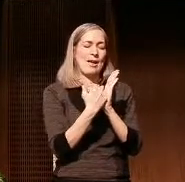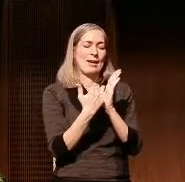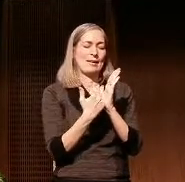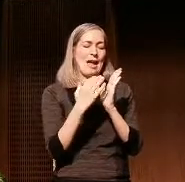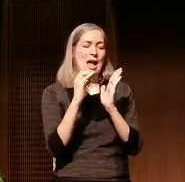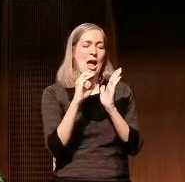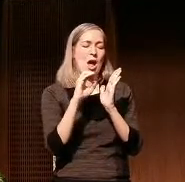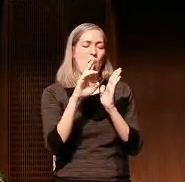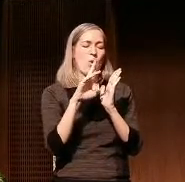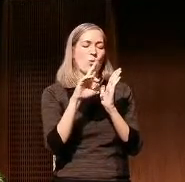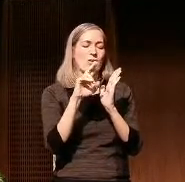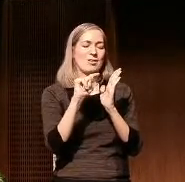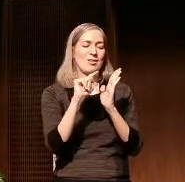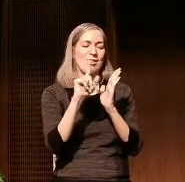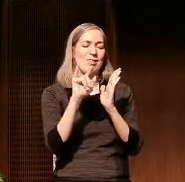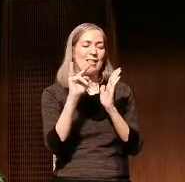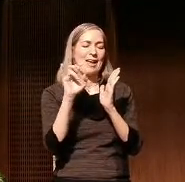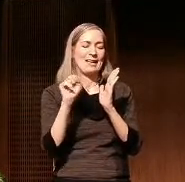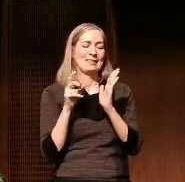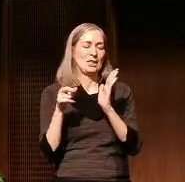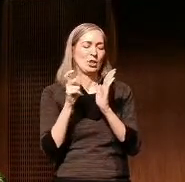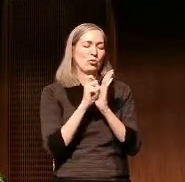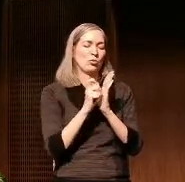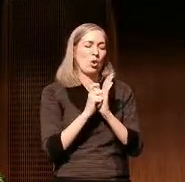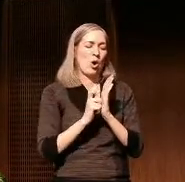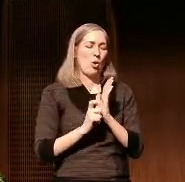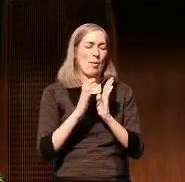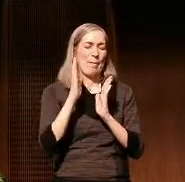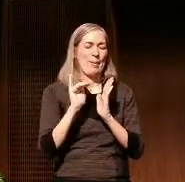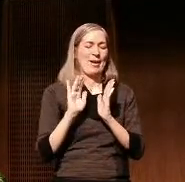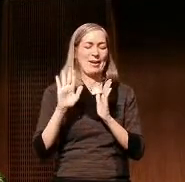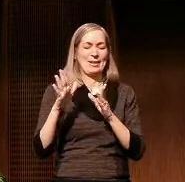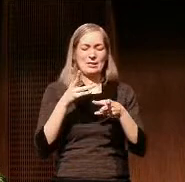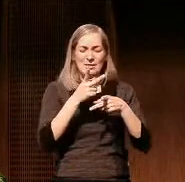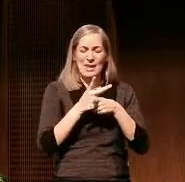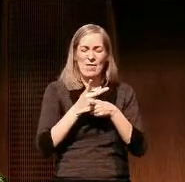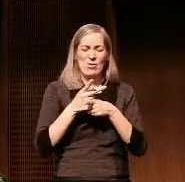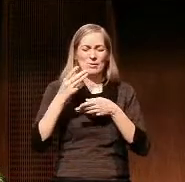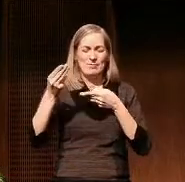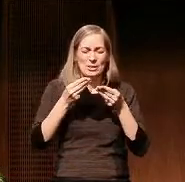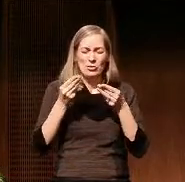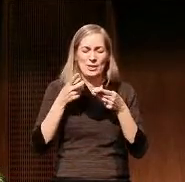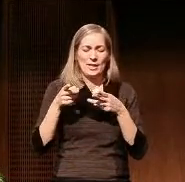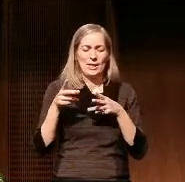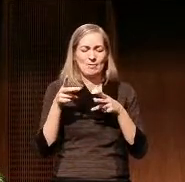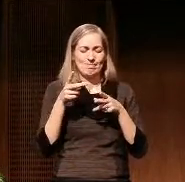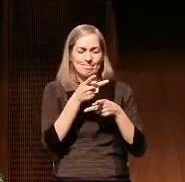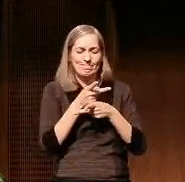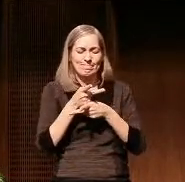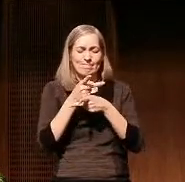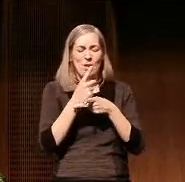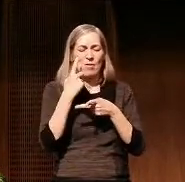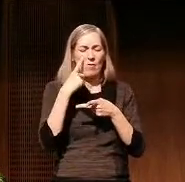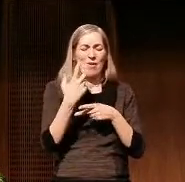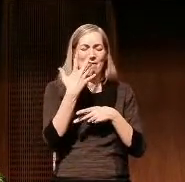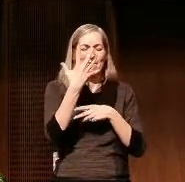wrote, and by the careful ministry which he has overseen for nearly five decades, Father,